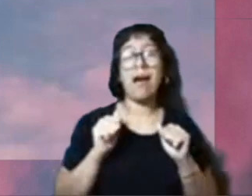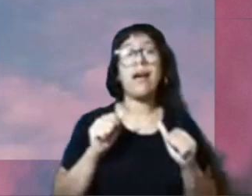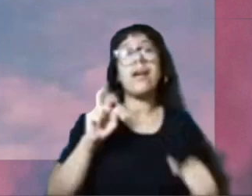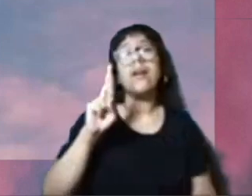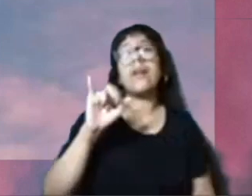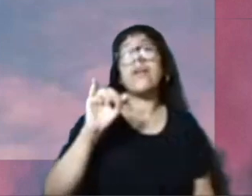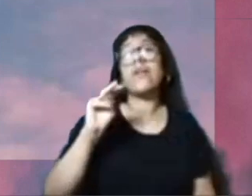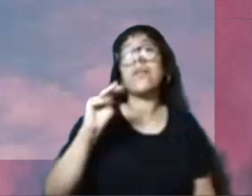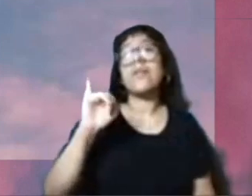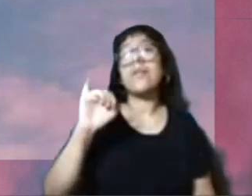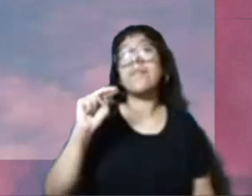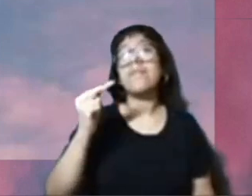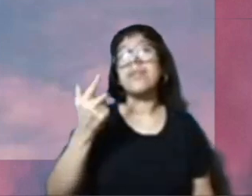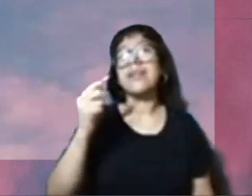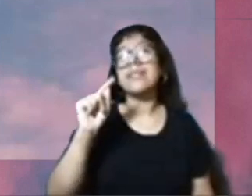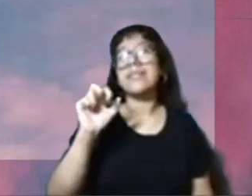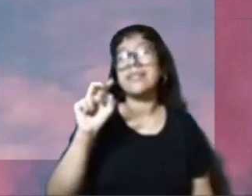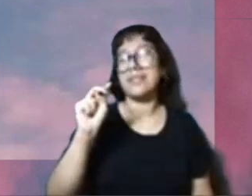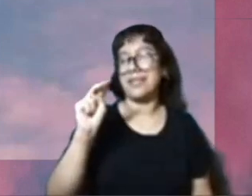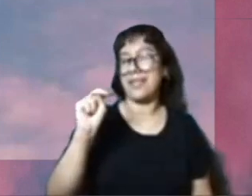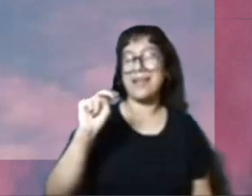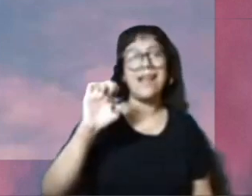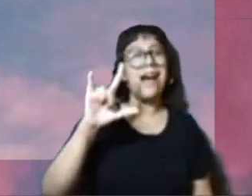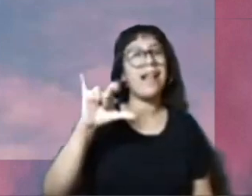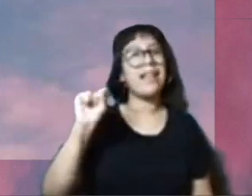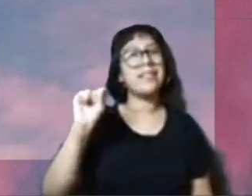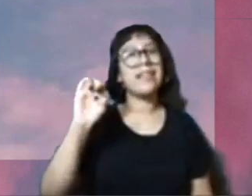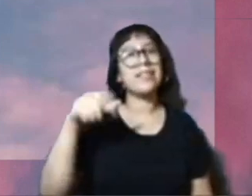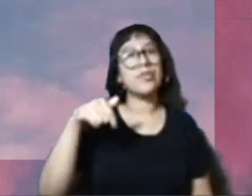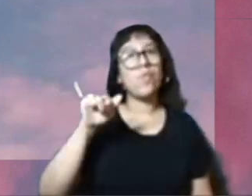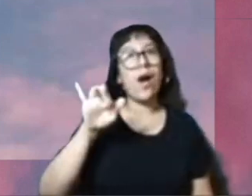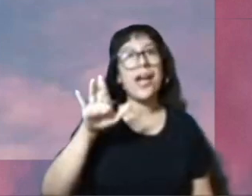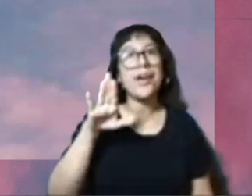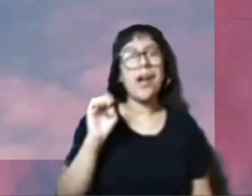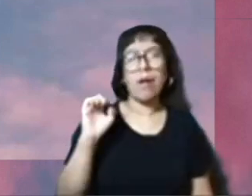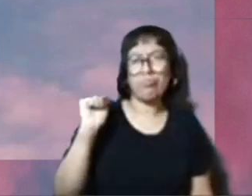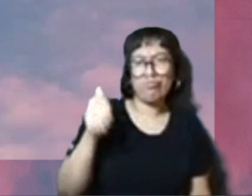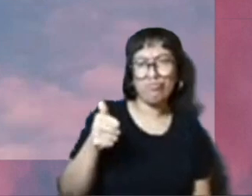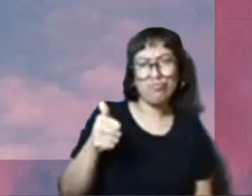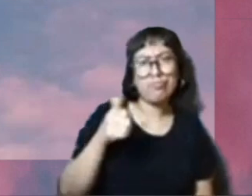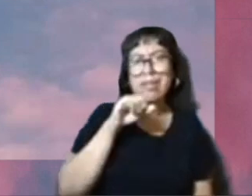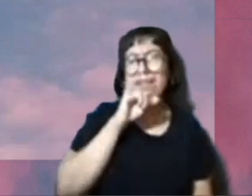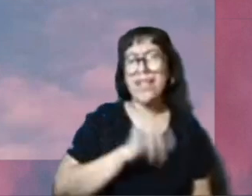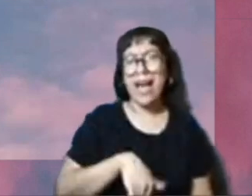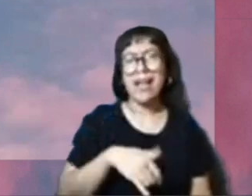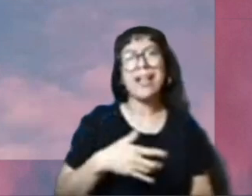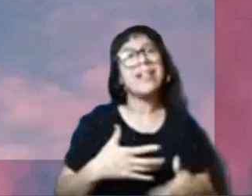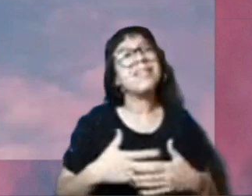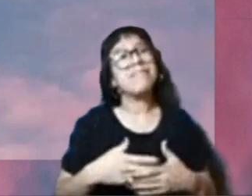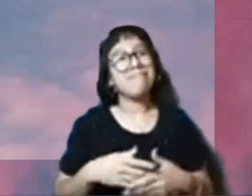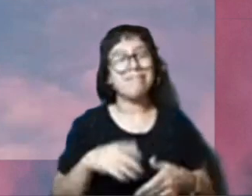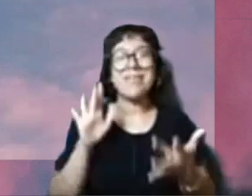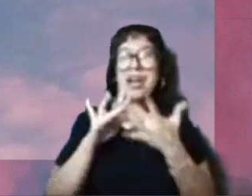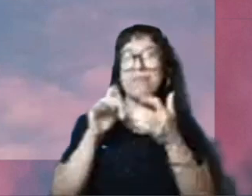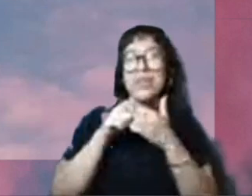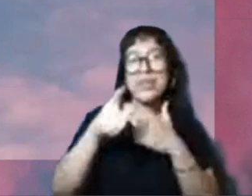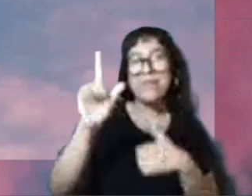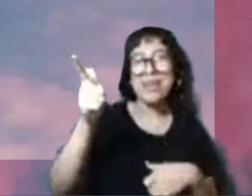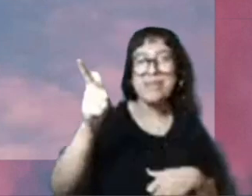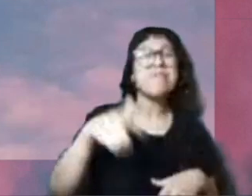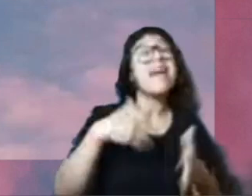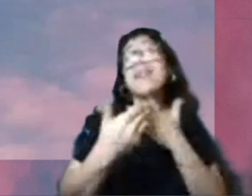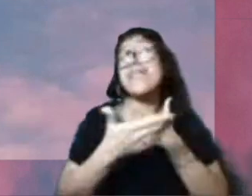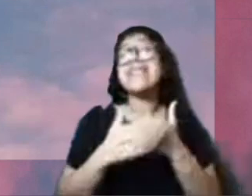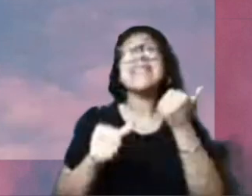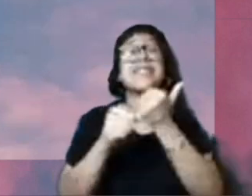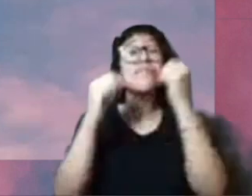Remington Ellis Esquire. Shout out Br'er Rabbit. My dad used to read me Br'er Rabbit stories. Okay, Nate, I'm going to have to tap in with you. But okay, he is an